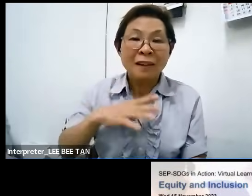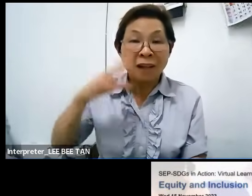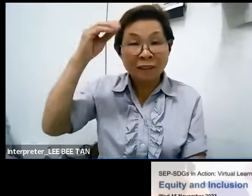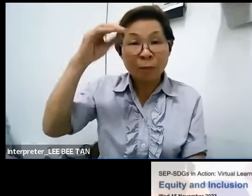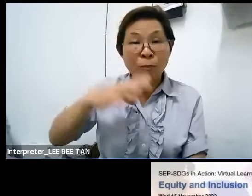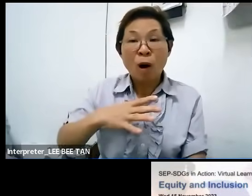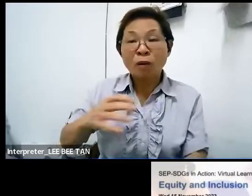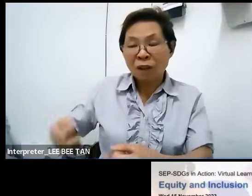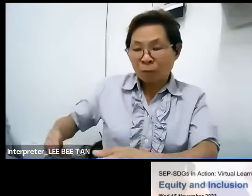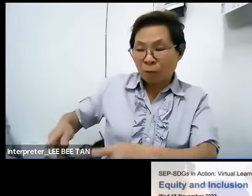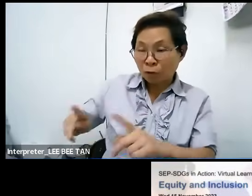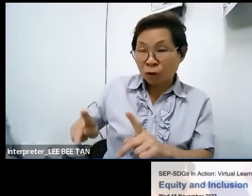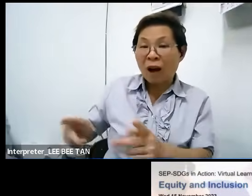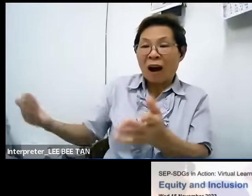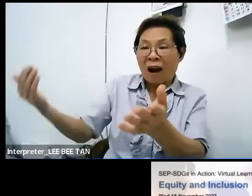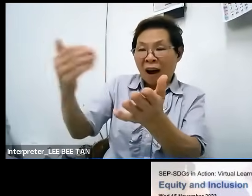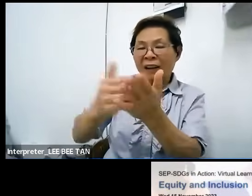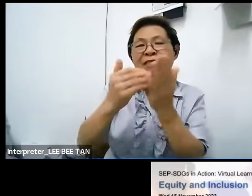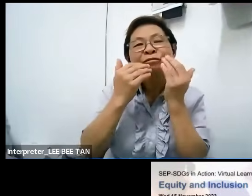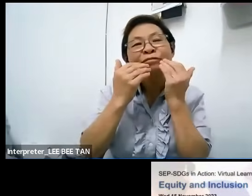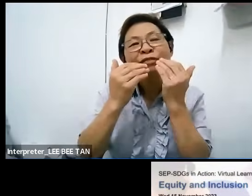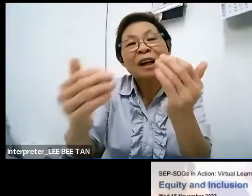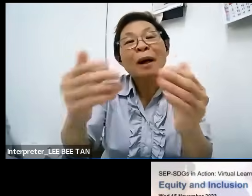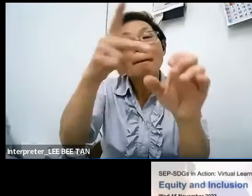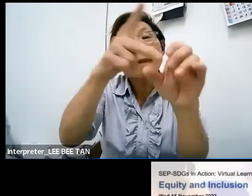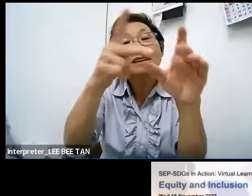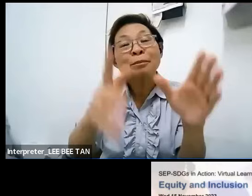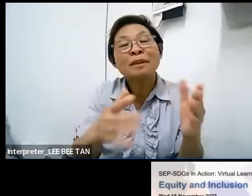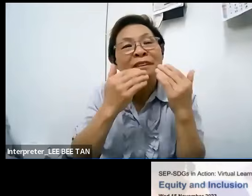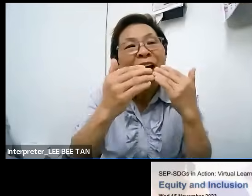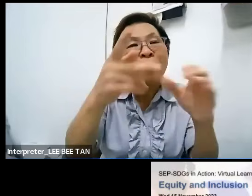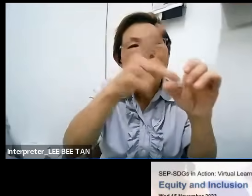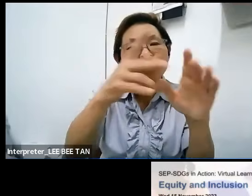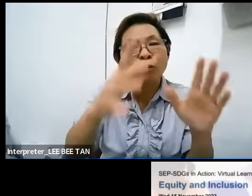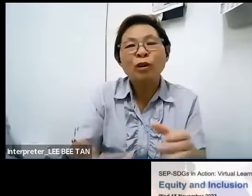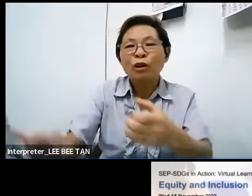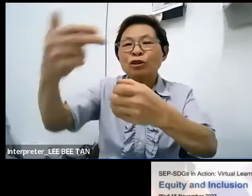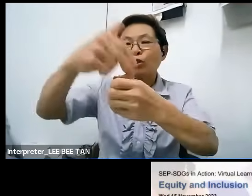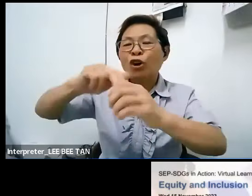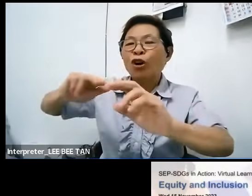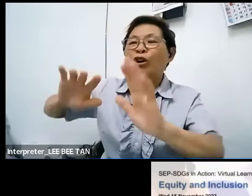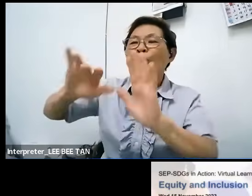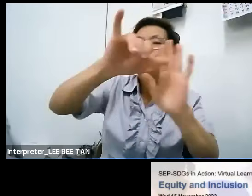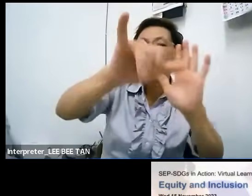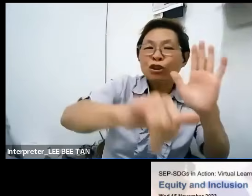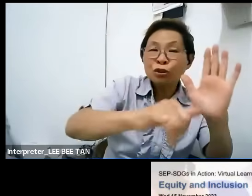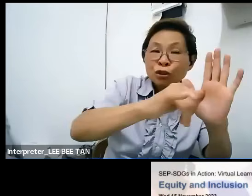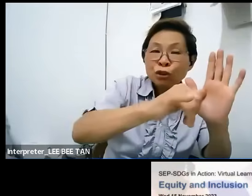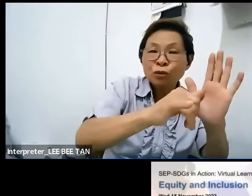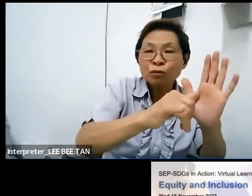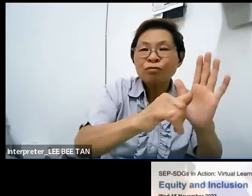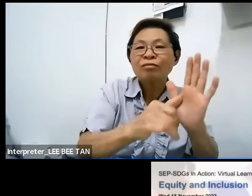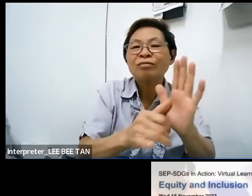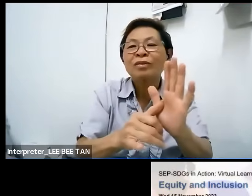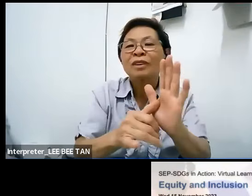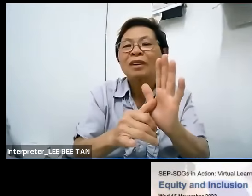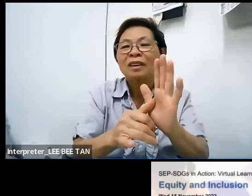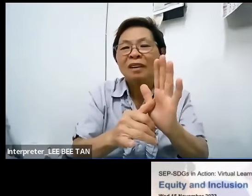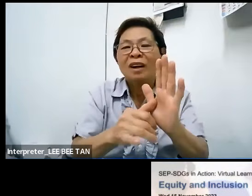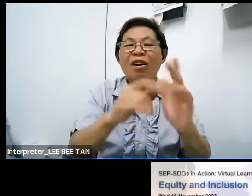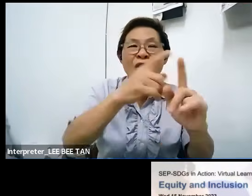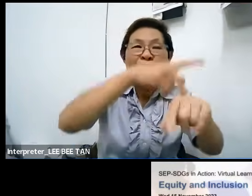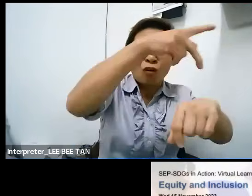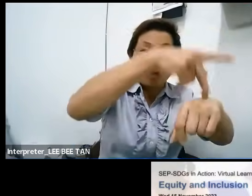opportunity to once again thank our participants who joined us via YouTube, very engaged. They are from Philippines,